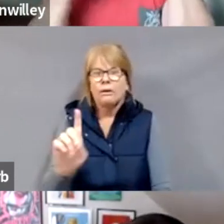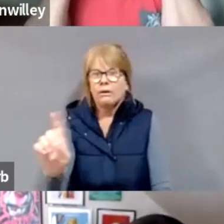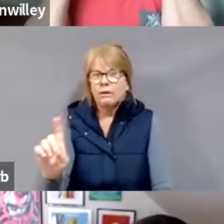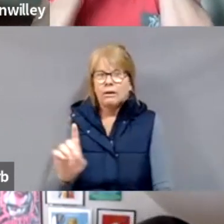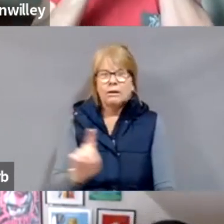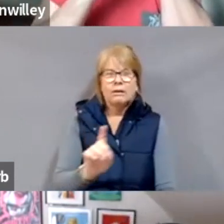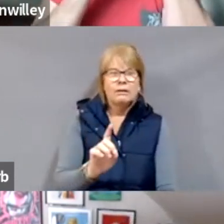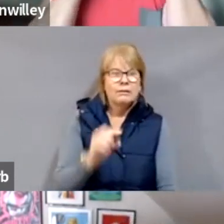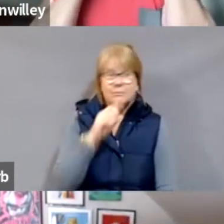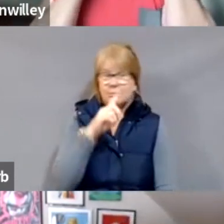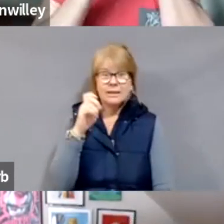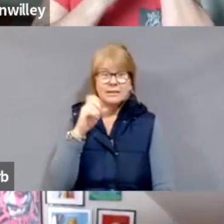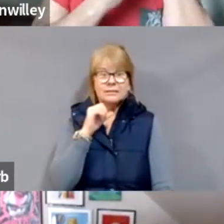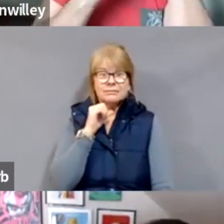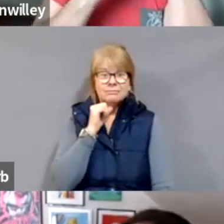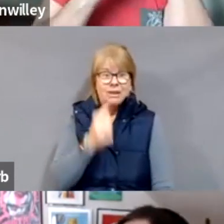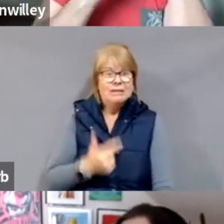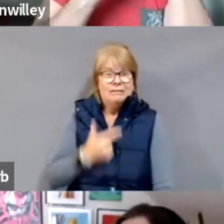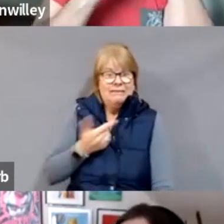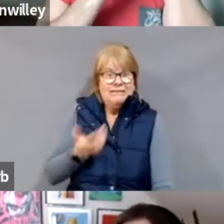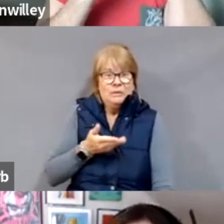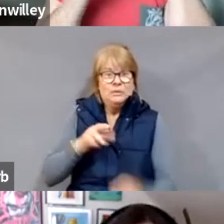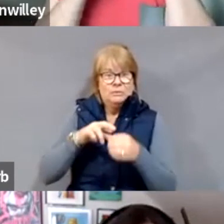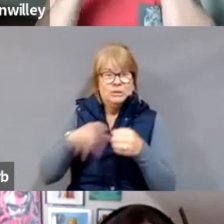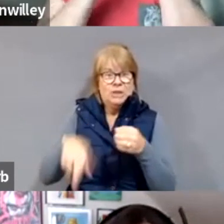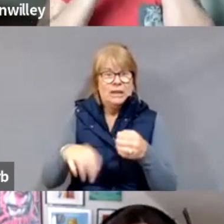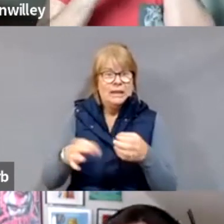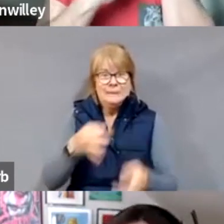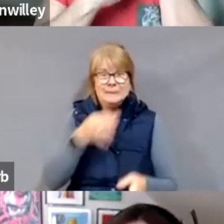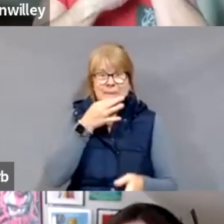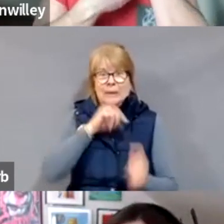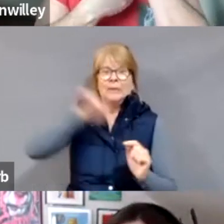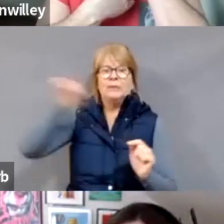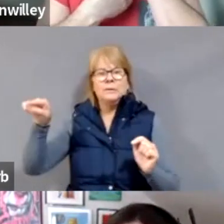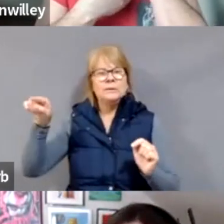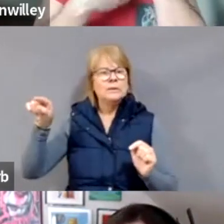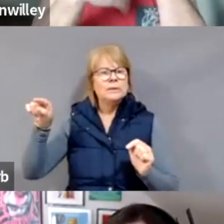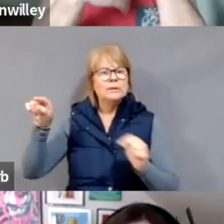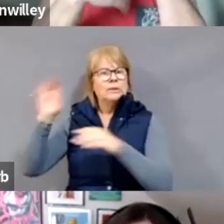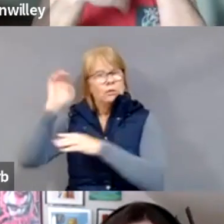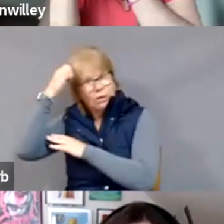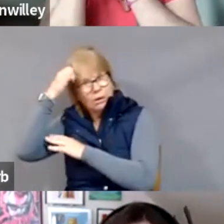and because we haven't been in Regina that long, we were overseas for a couple of years. I'm